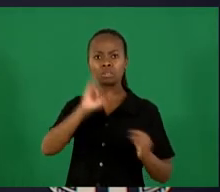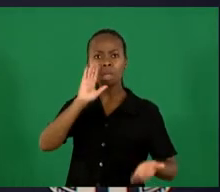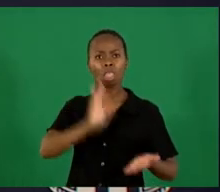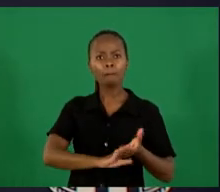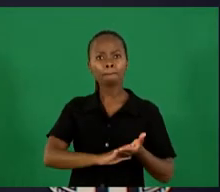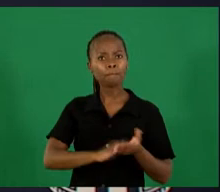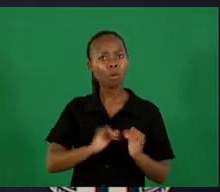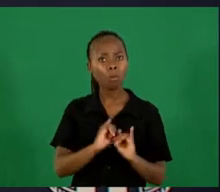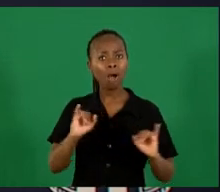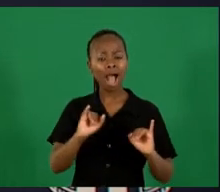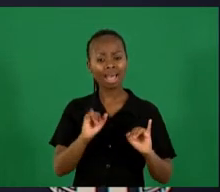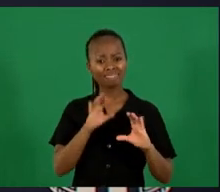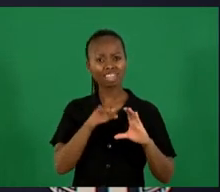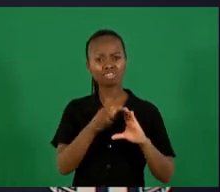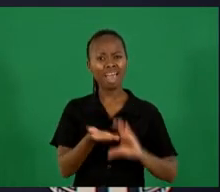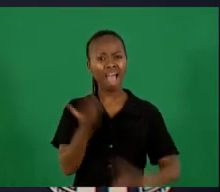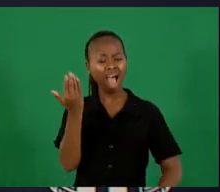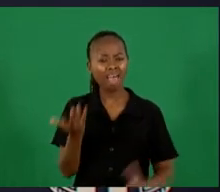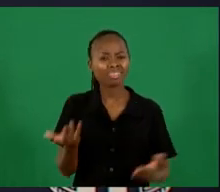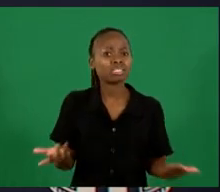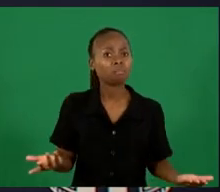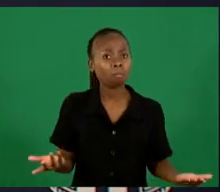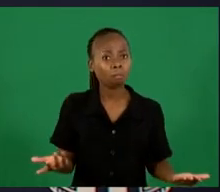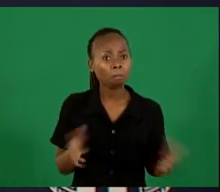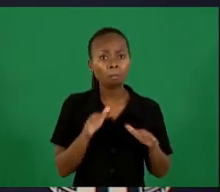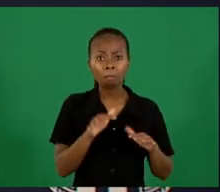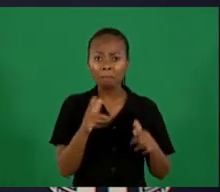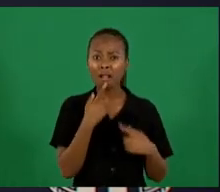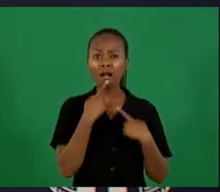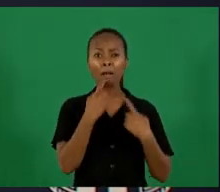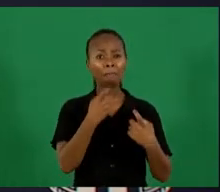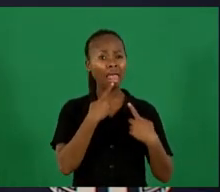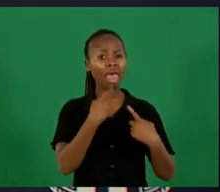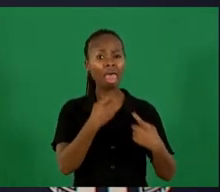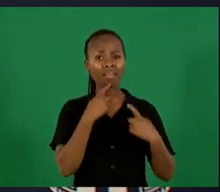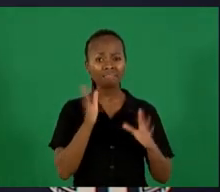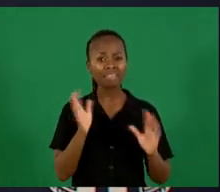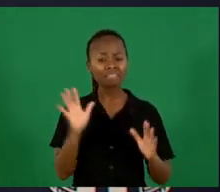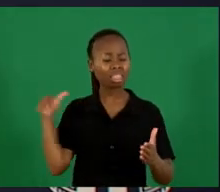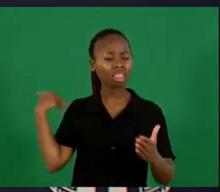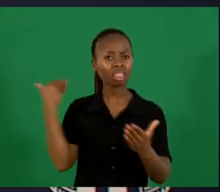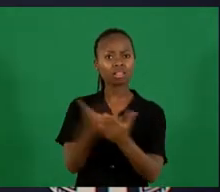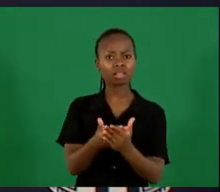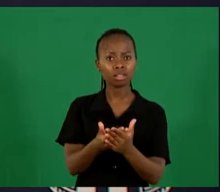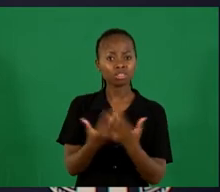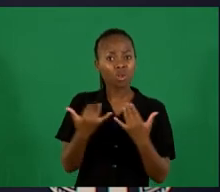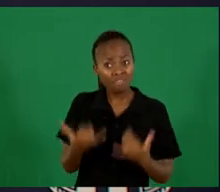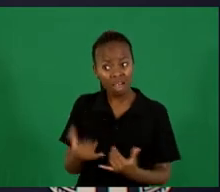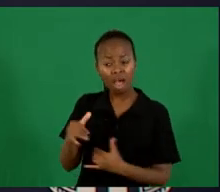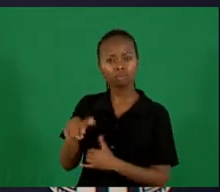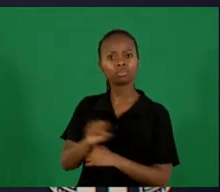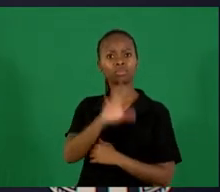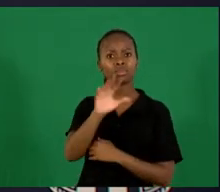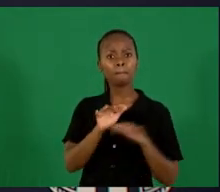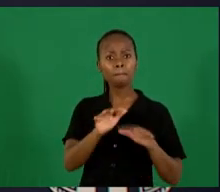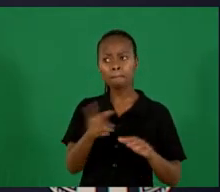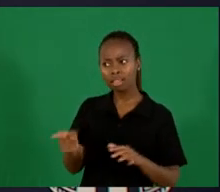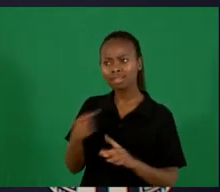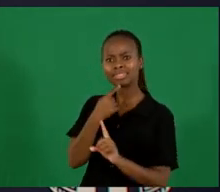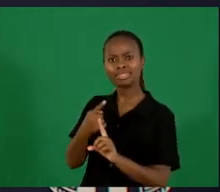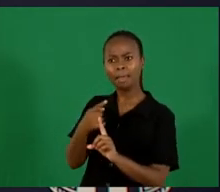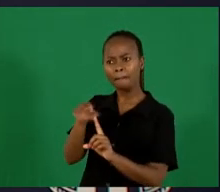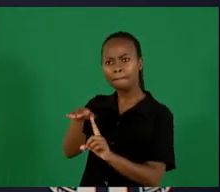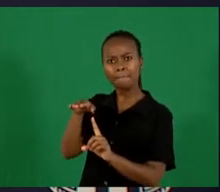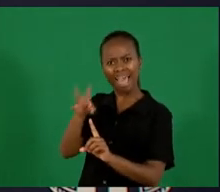And South Africans should correctly expect that the central bank should do something about inflation before it